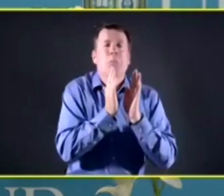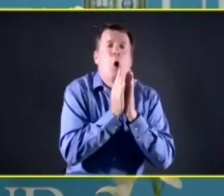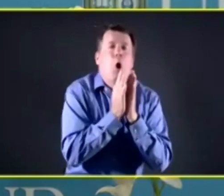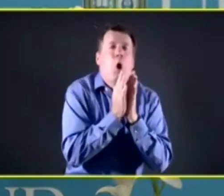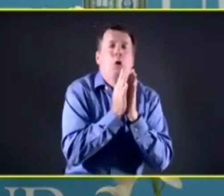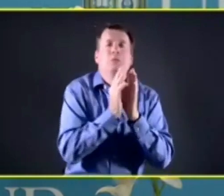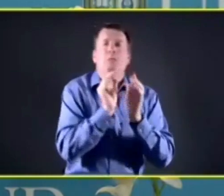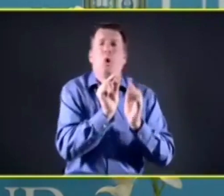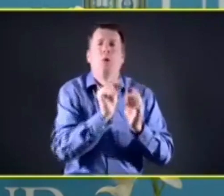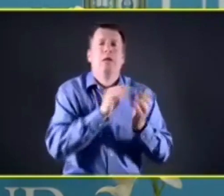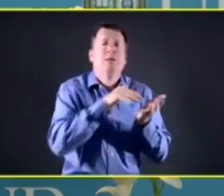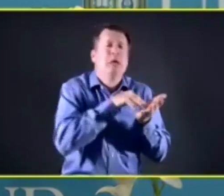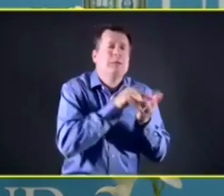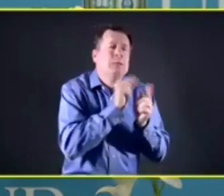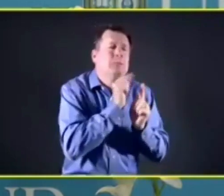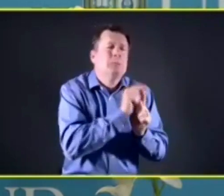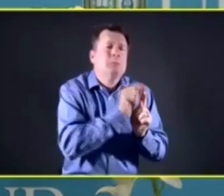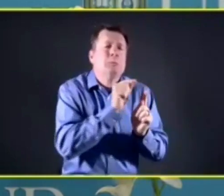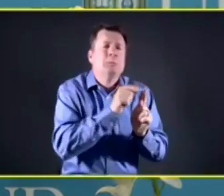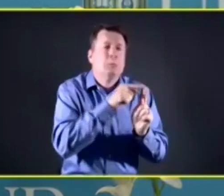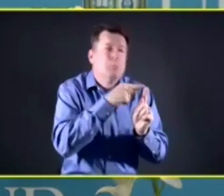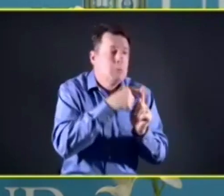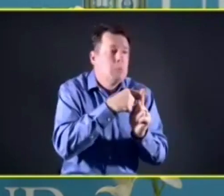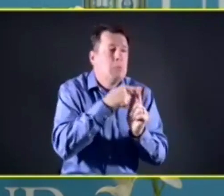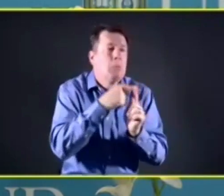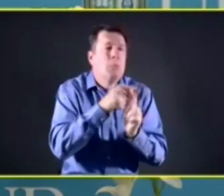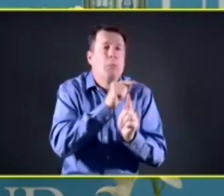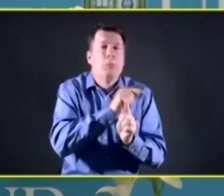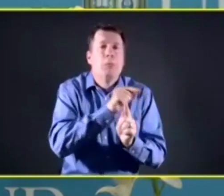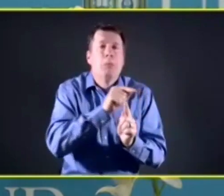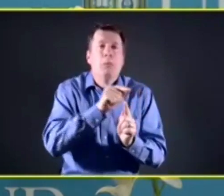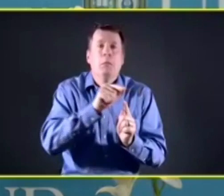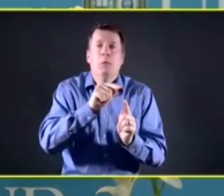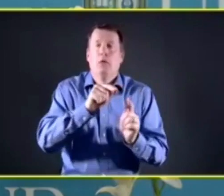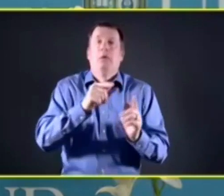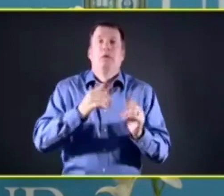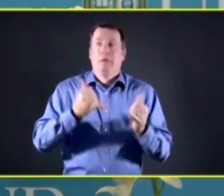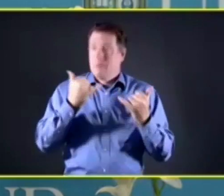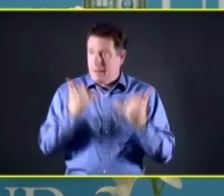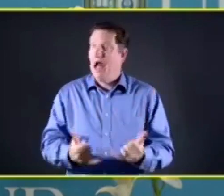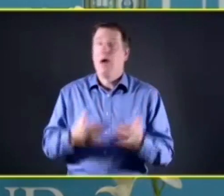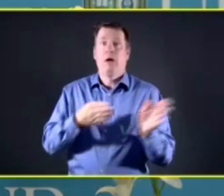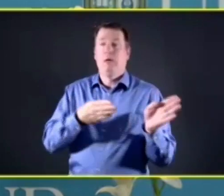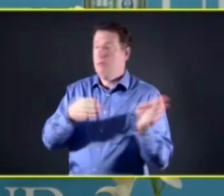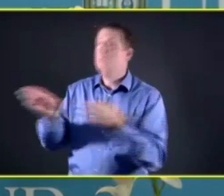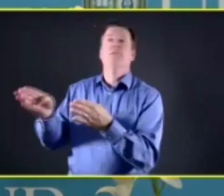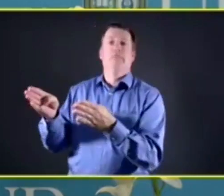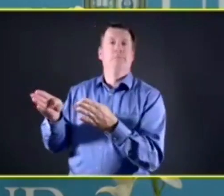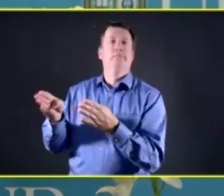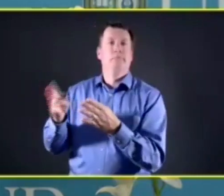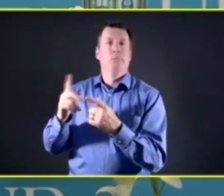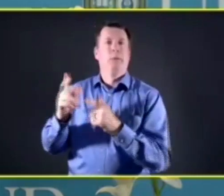early in an epidemic or pandemic, and I can go back to the AIDS epidemic with experience there,